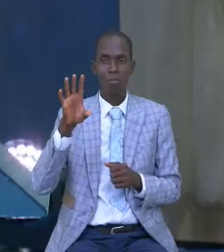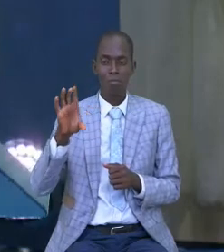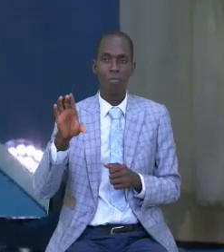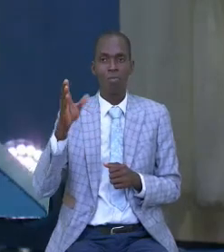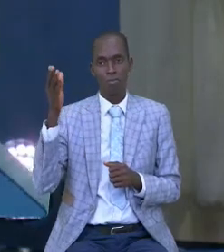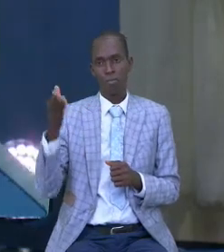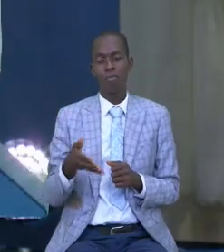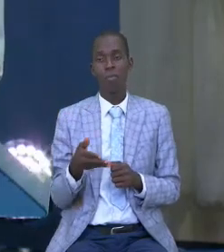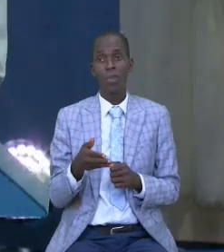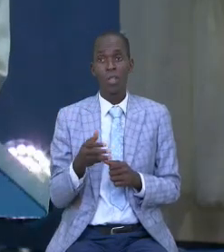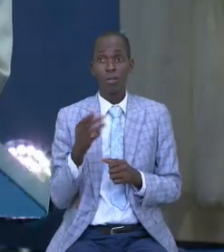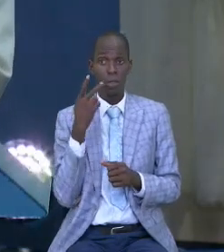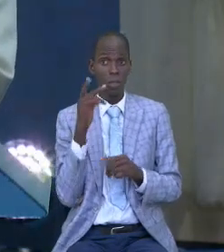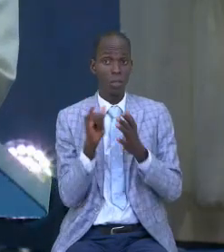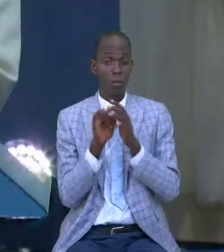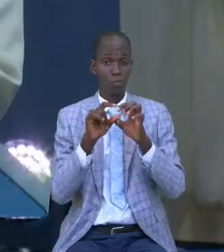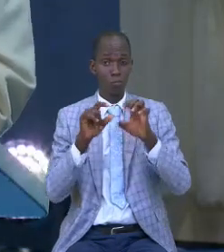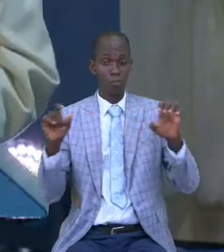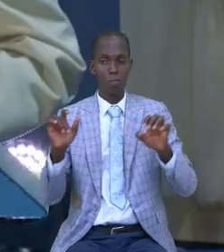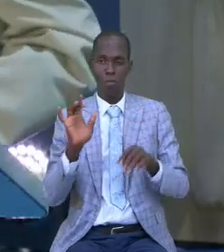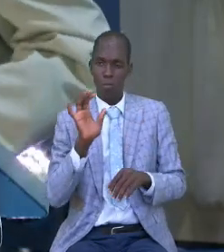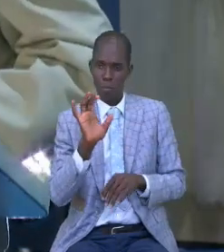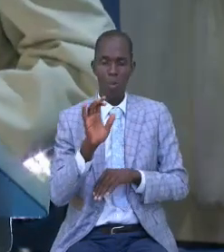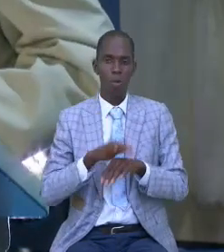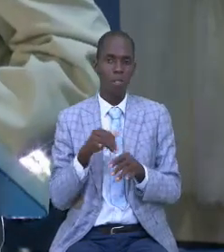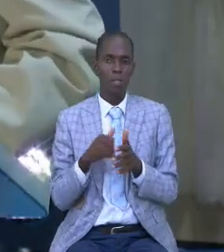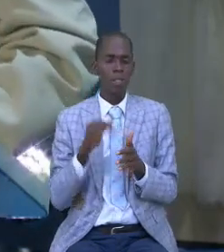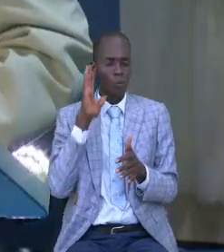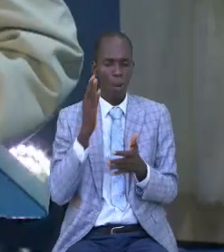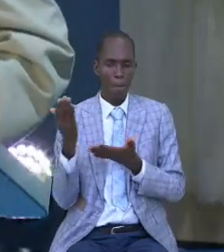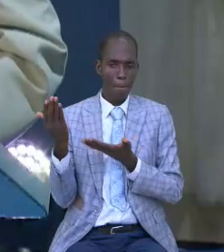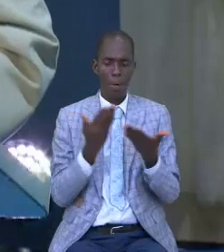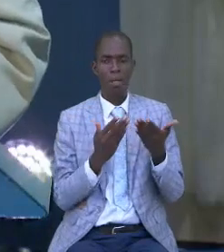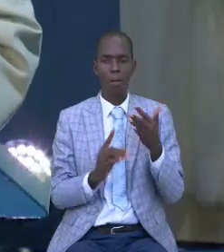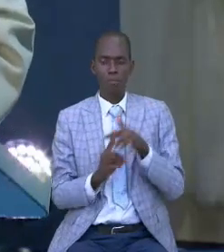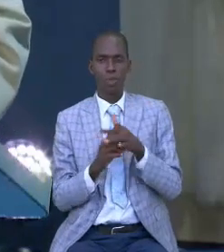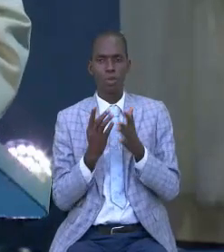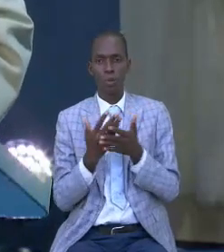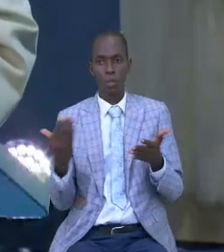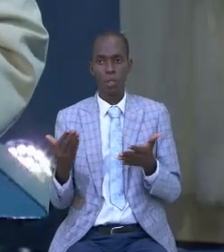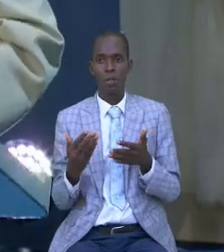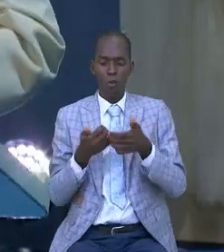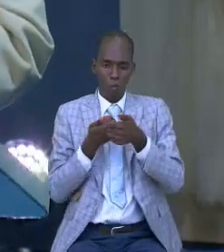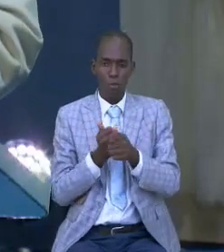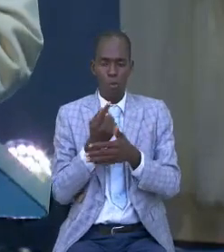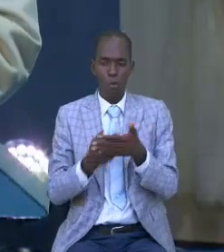If you are listening through radio or television and you have given your life to the Lord Jesus